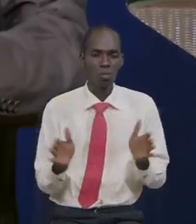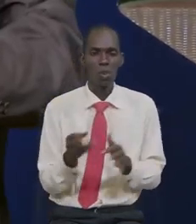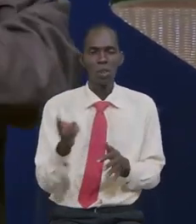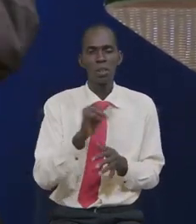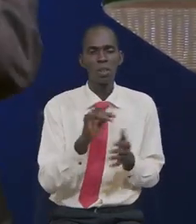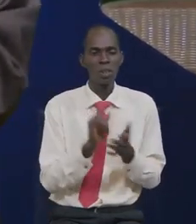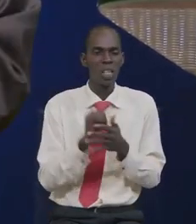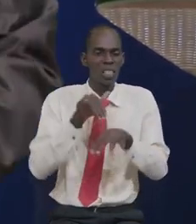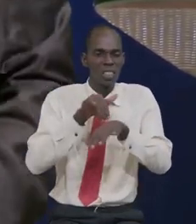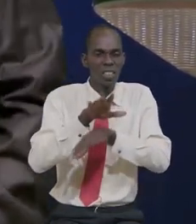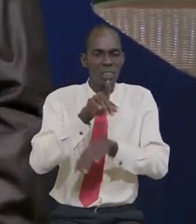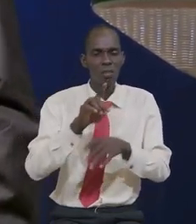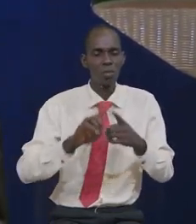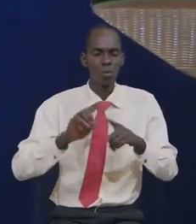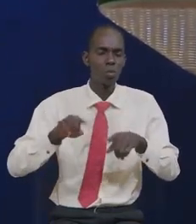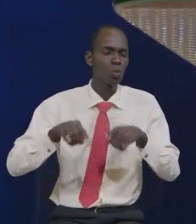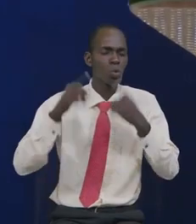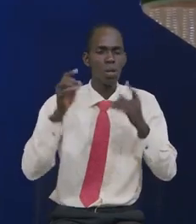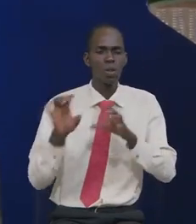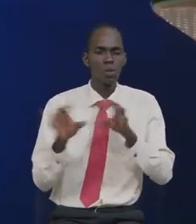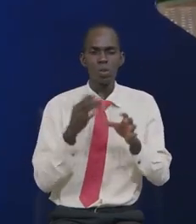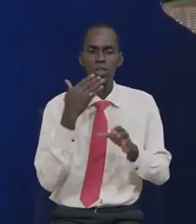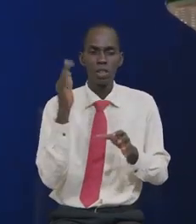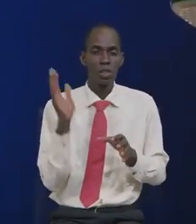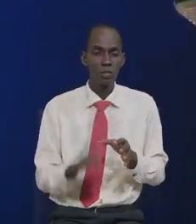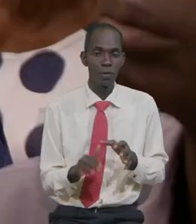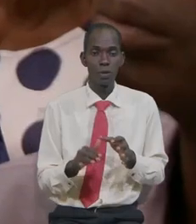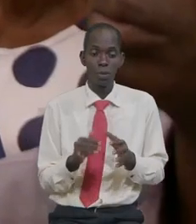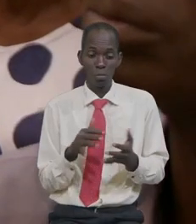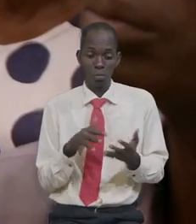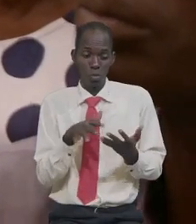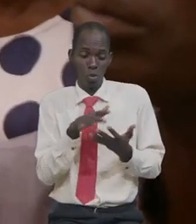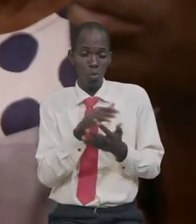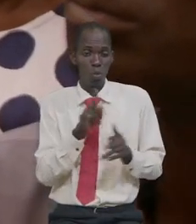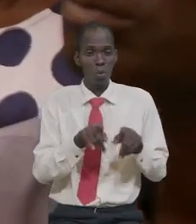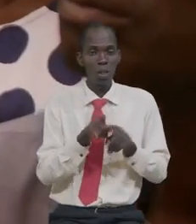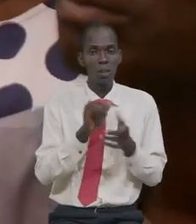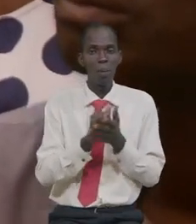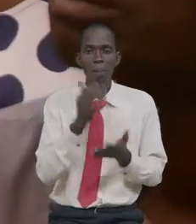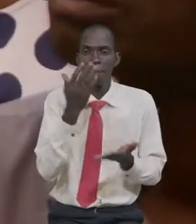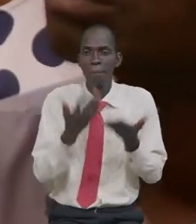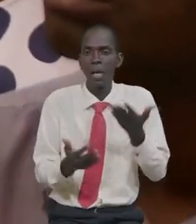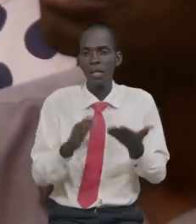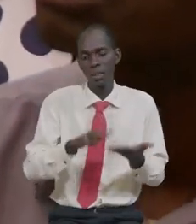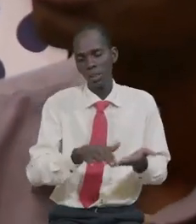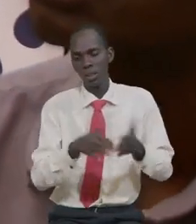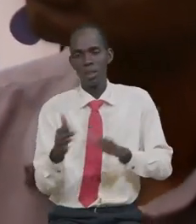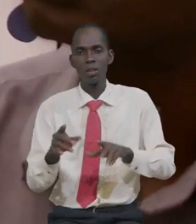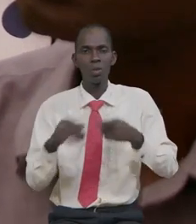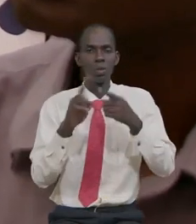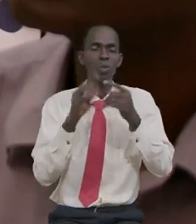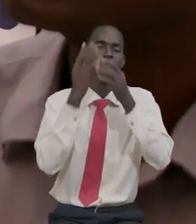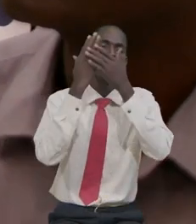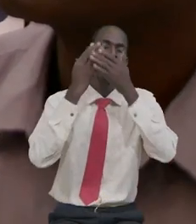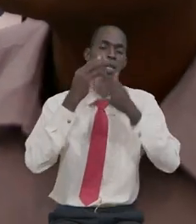sent them to do evil, those people might die and go to hell. Why would anyone